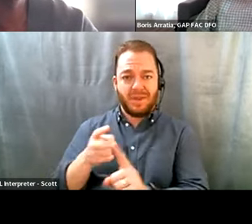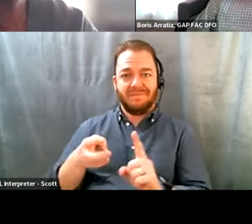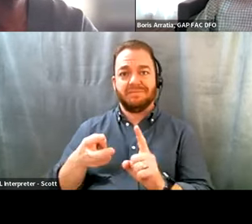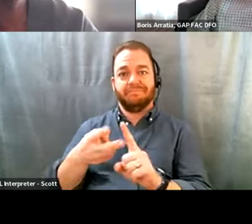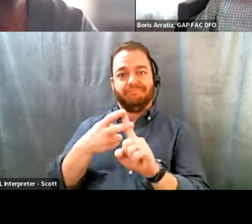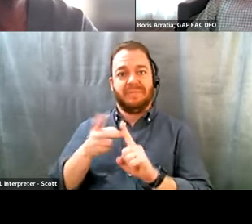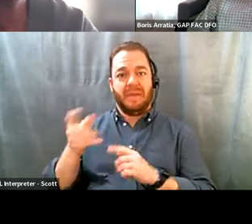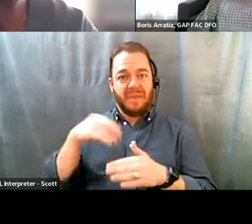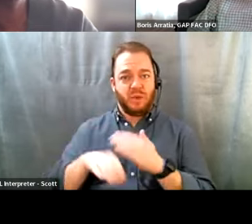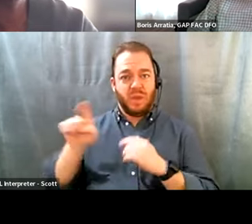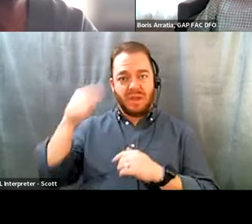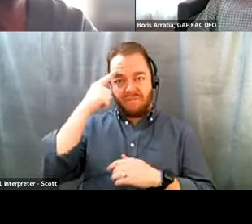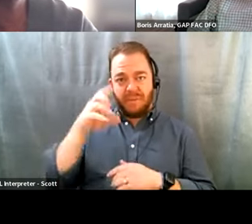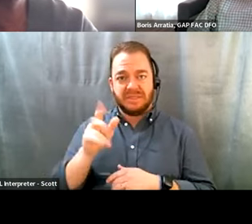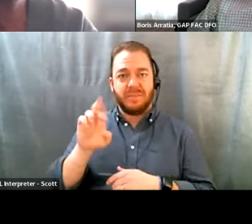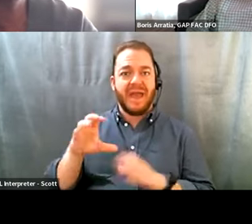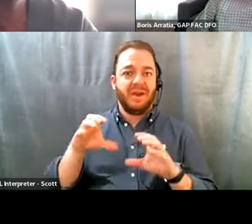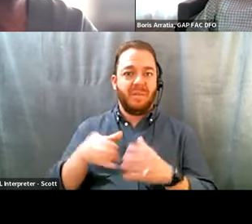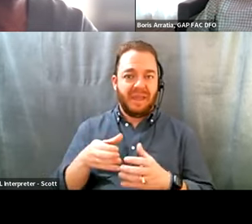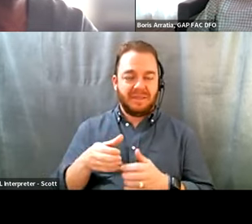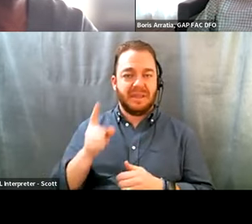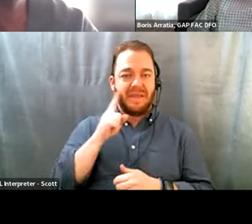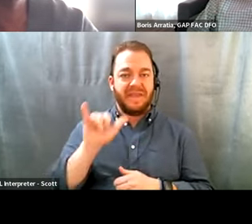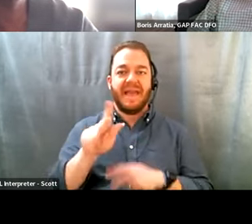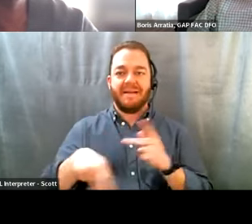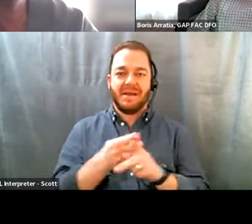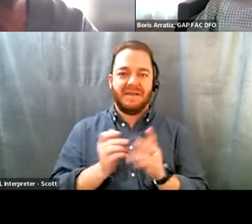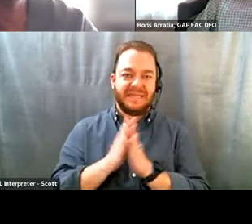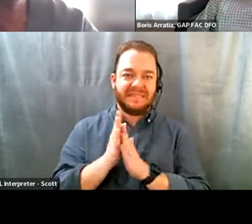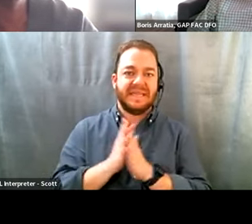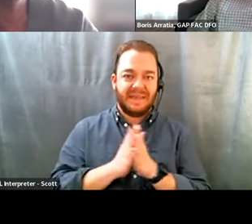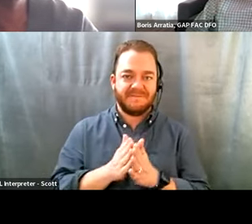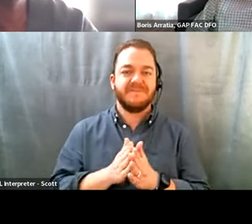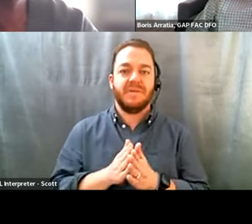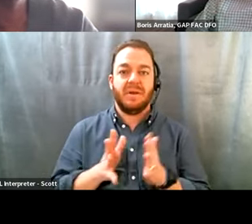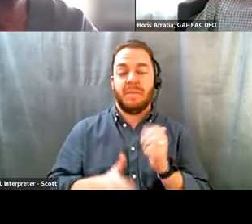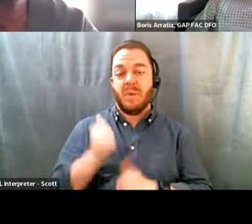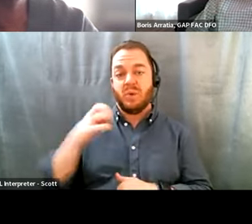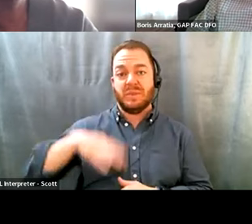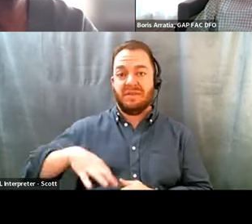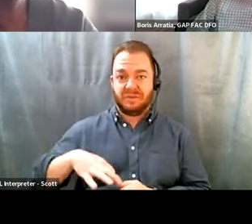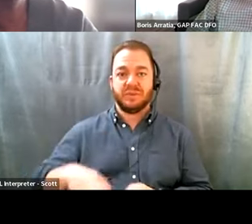the government supplier base, I think those types of incentives would be the most useful.